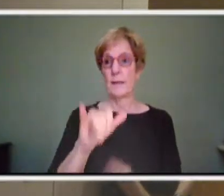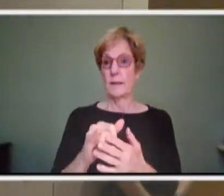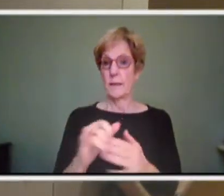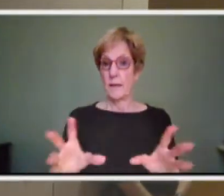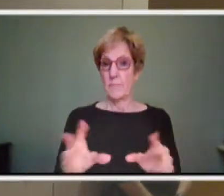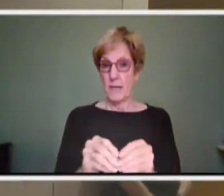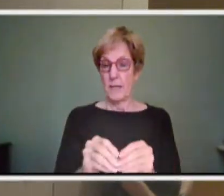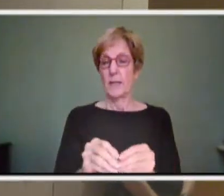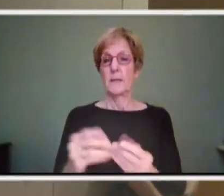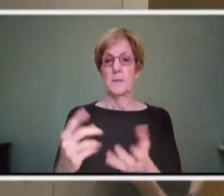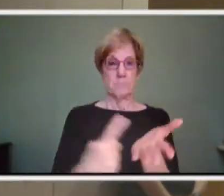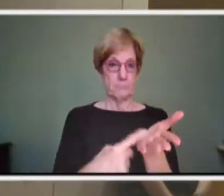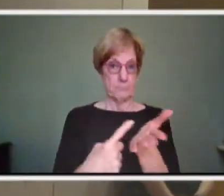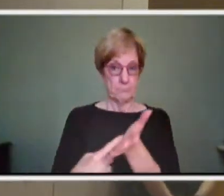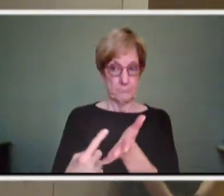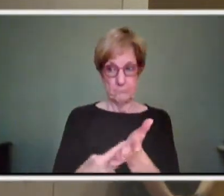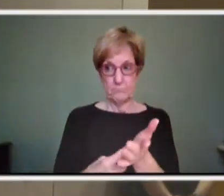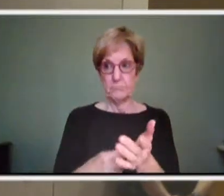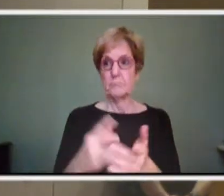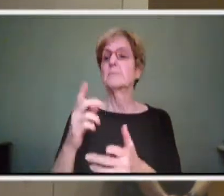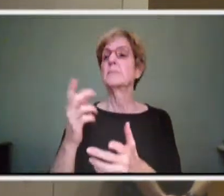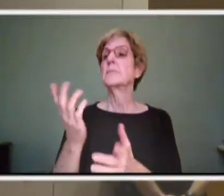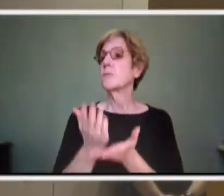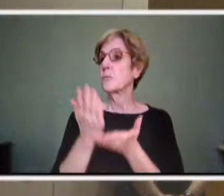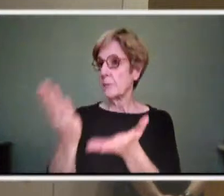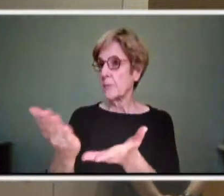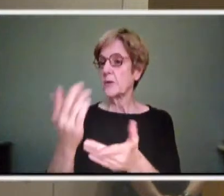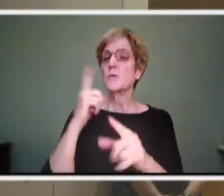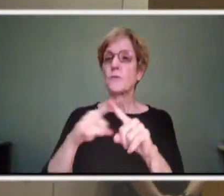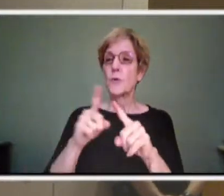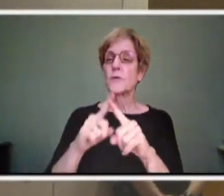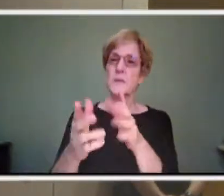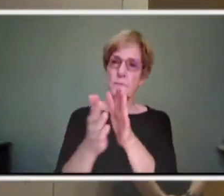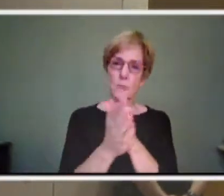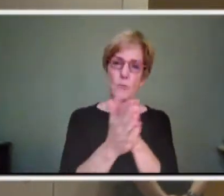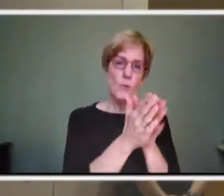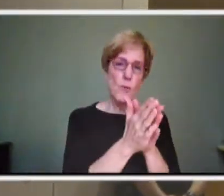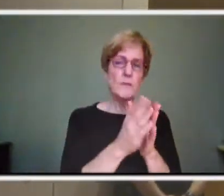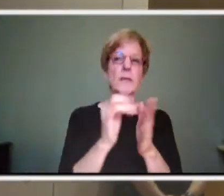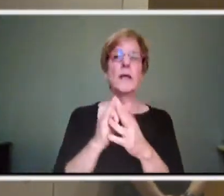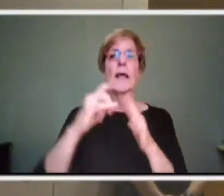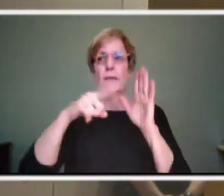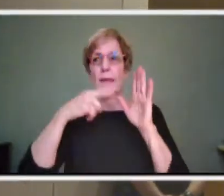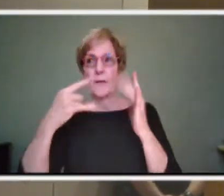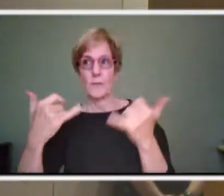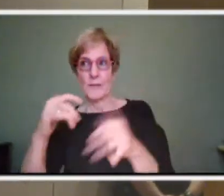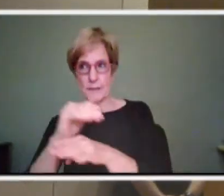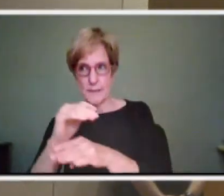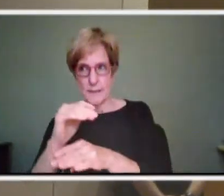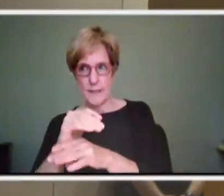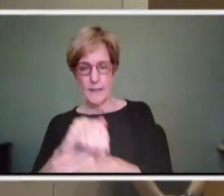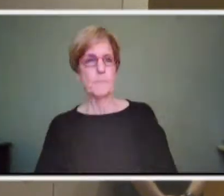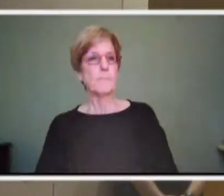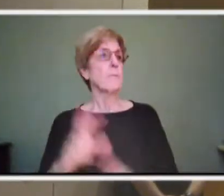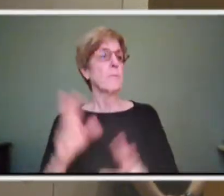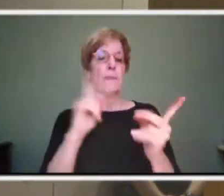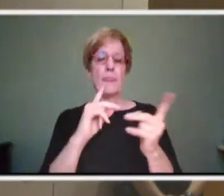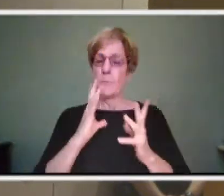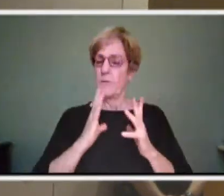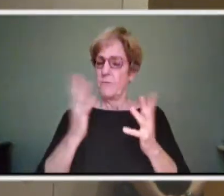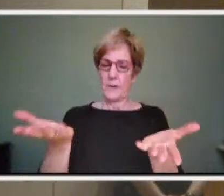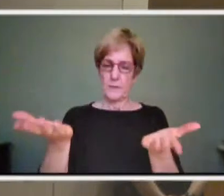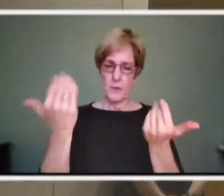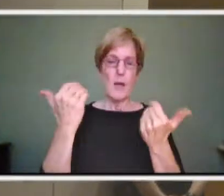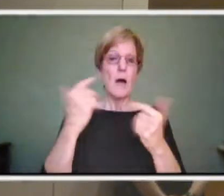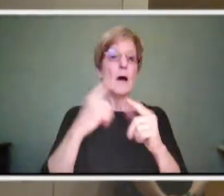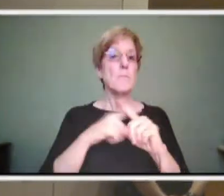meet to discuss and make recommendations on the petitions that have public hearings tonight. The public is welcome at that meeting, but please note it